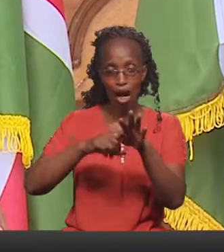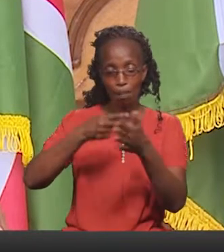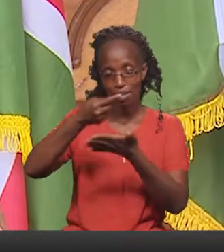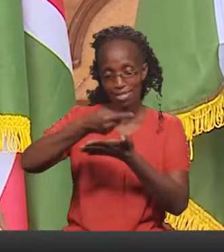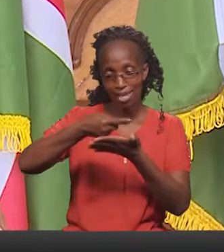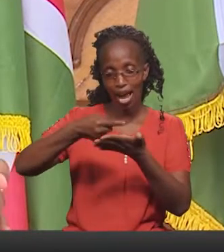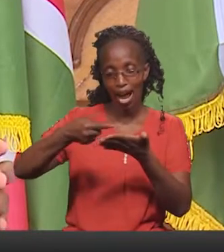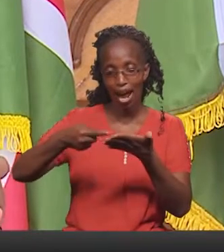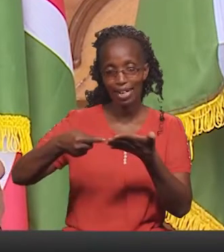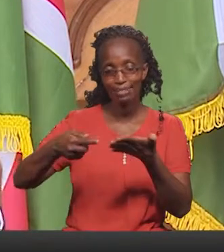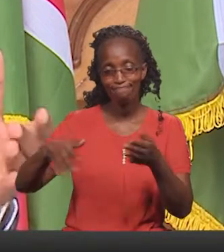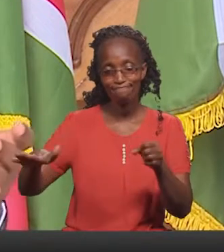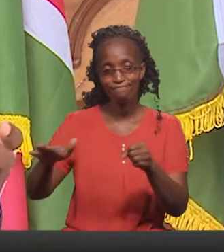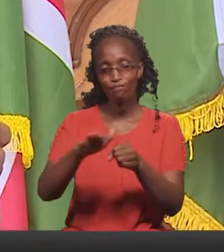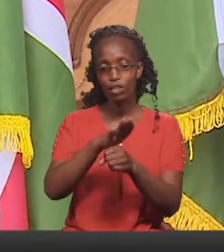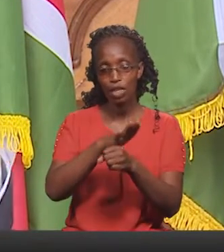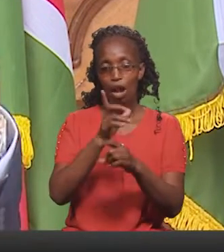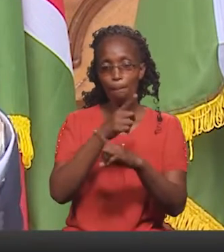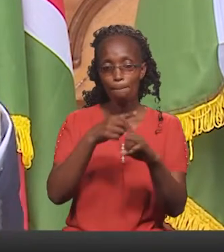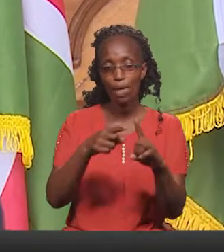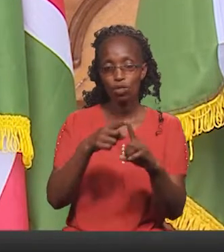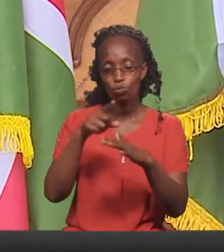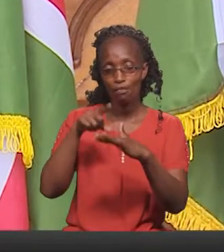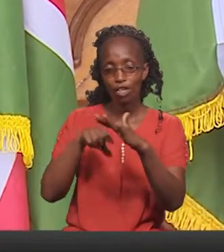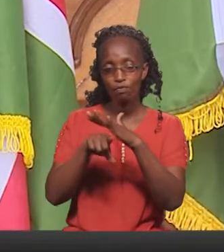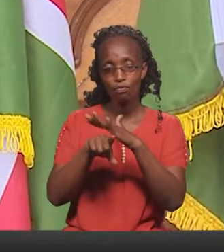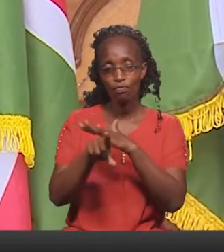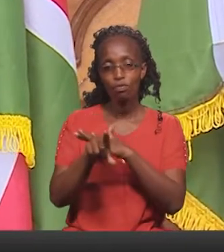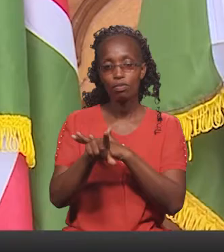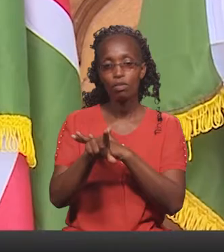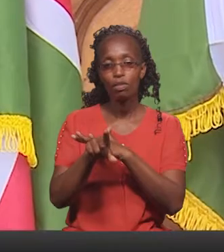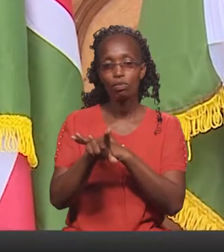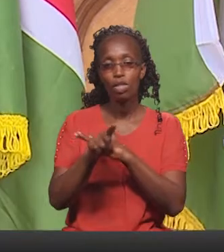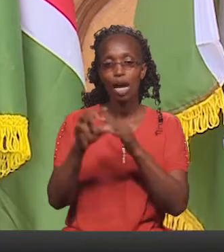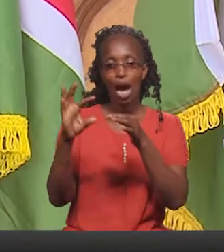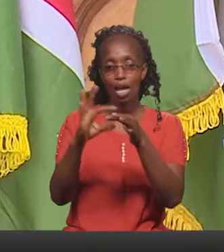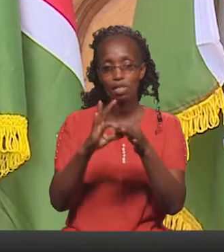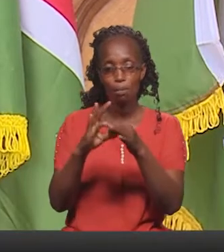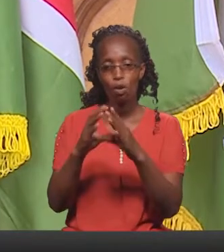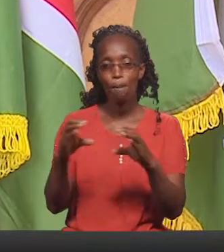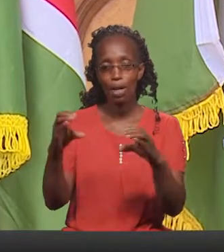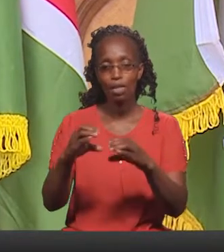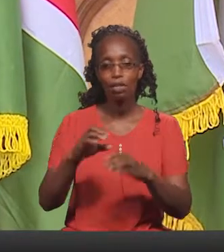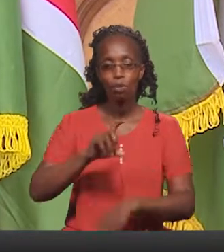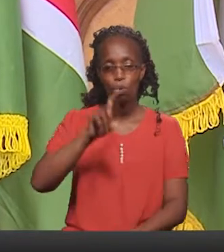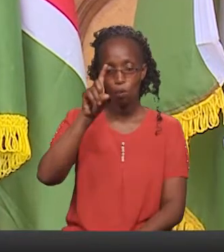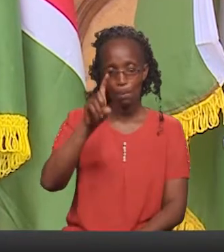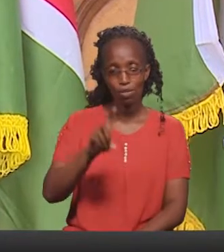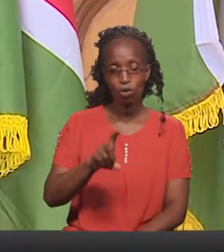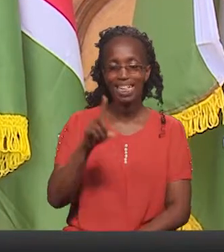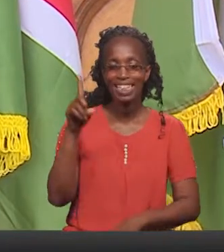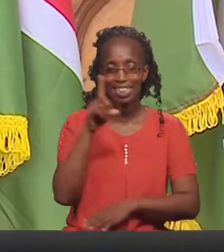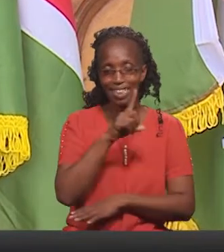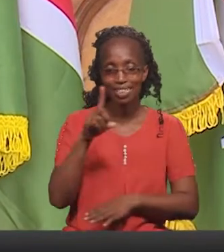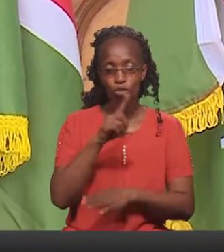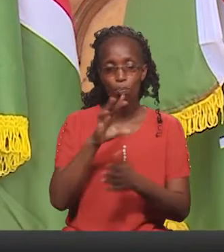only within Azimio. So we've locked ourselves to Azimio parties. Aspirants should not risk being